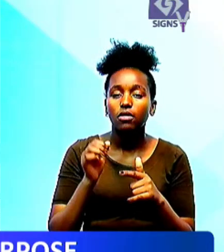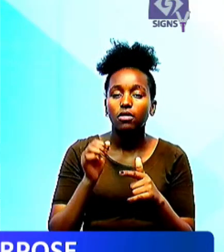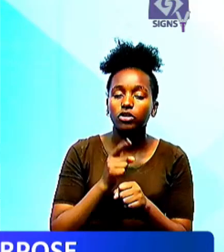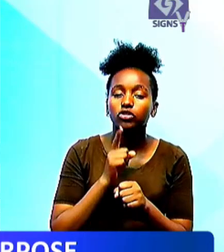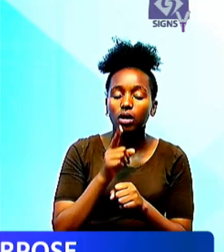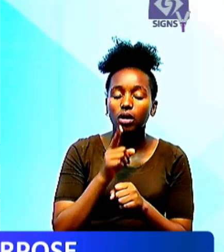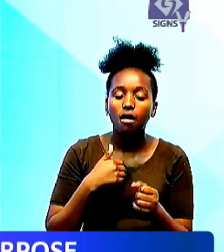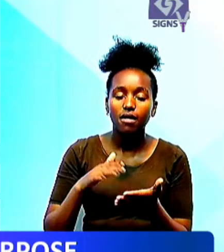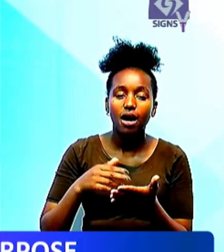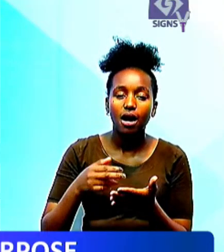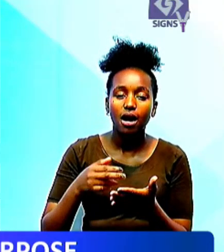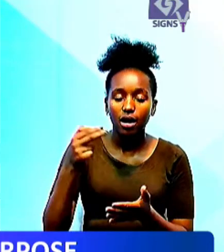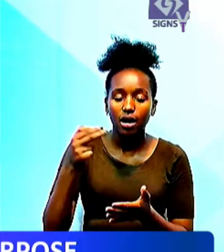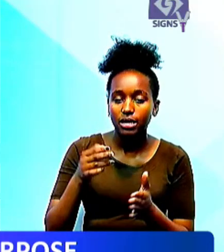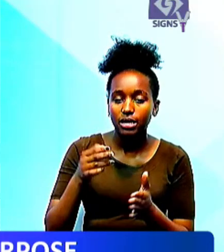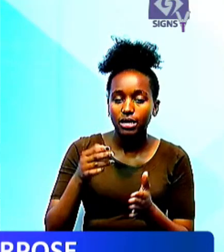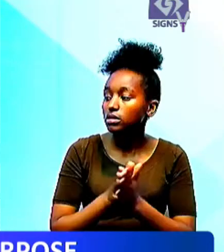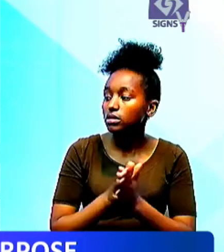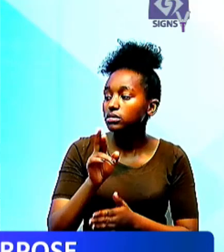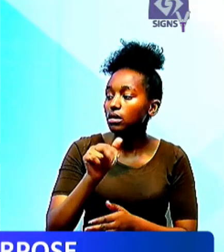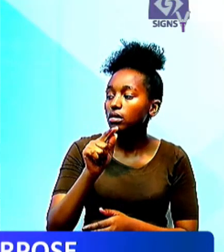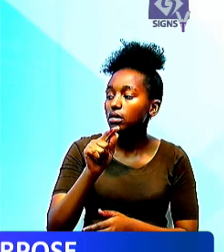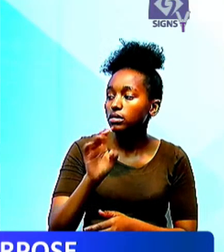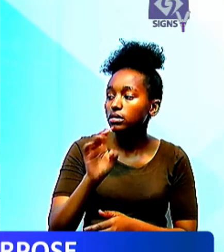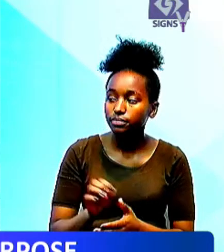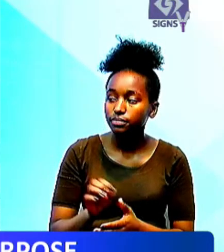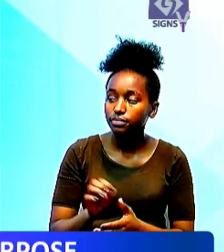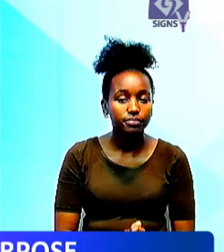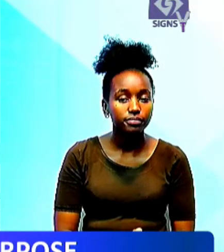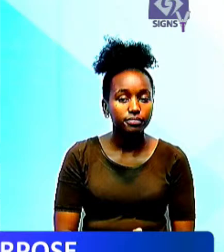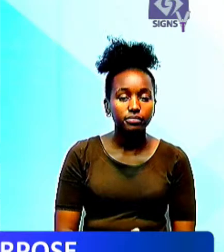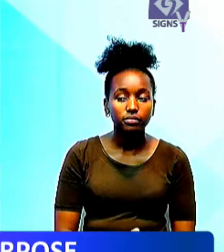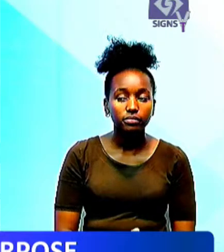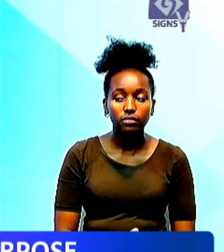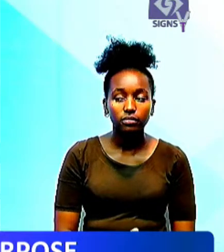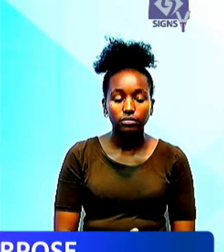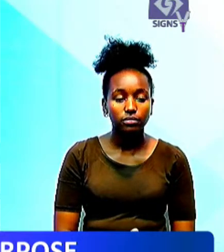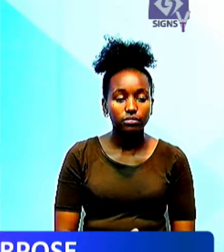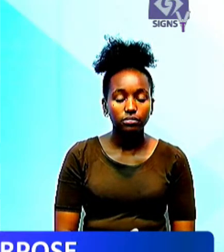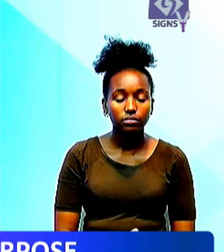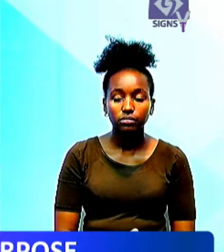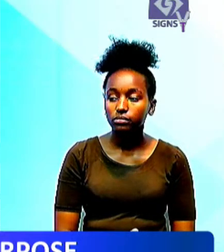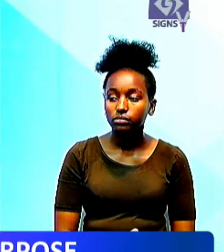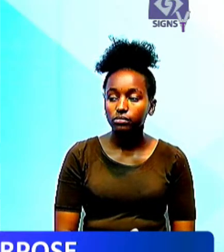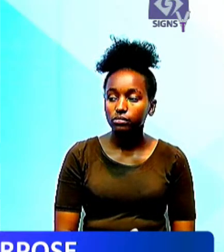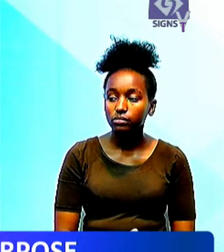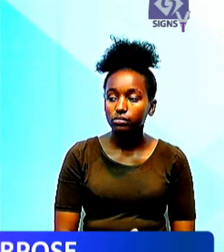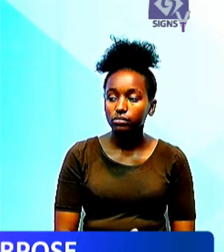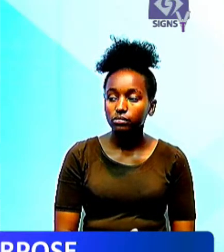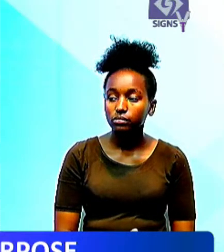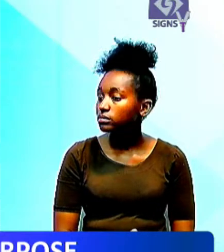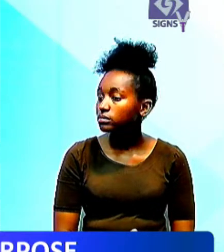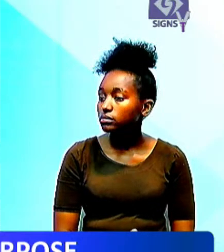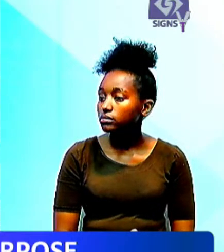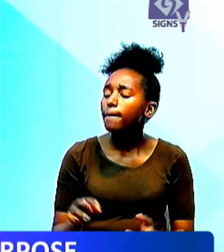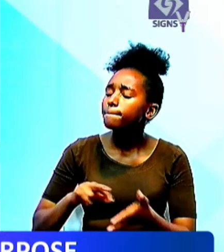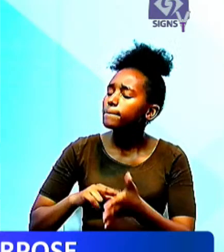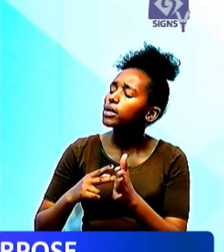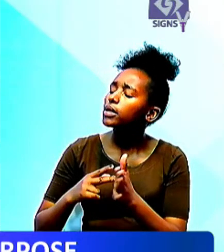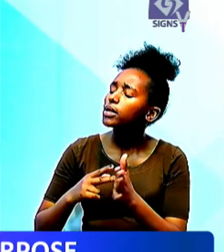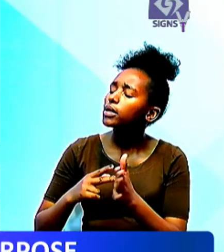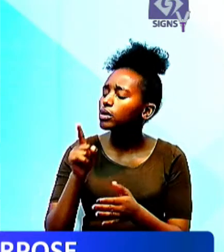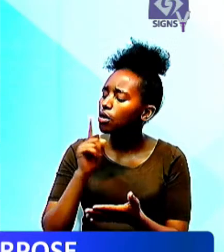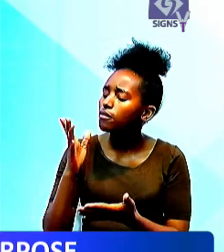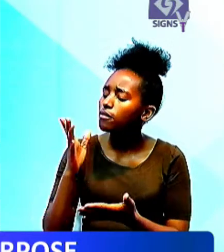the country matters a lot, even in the image and credit rating out there. So what you're basically confirming is that the work